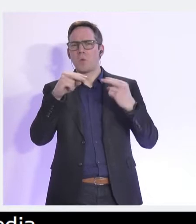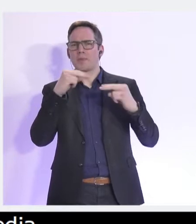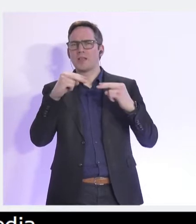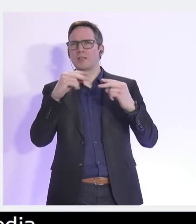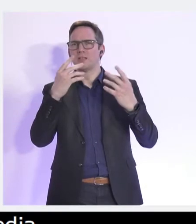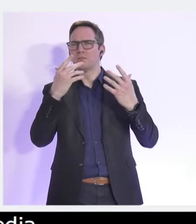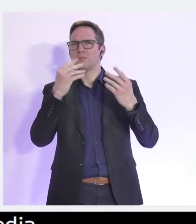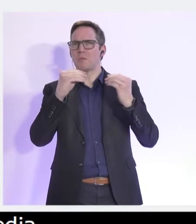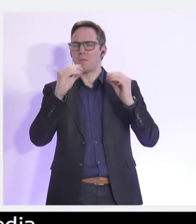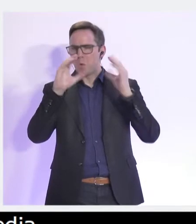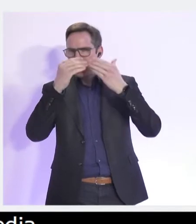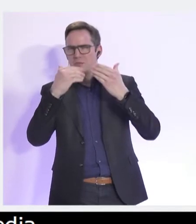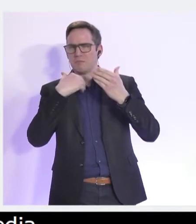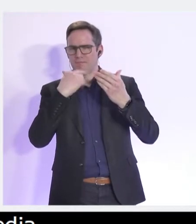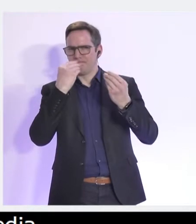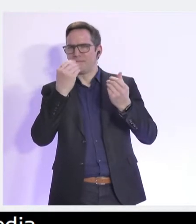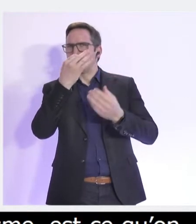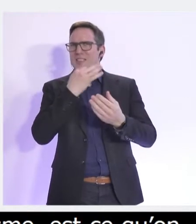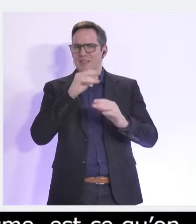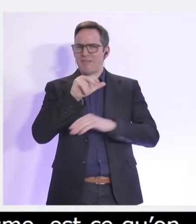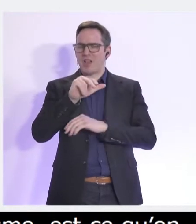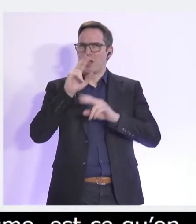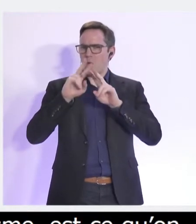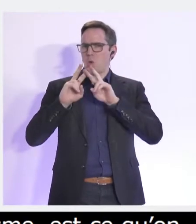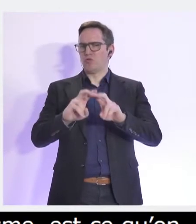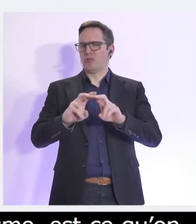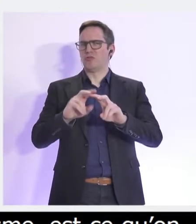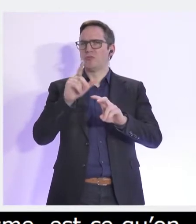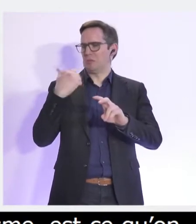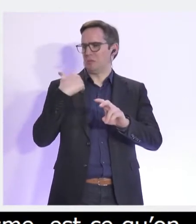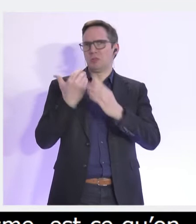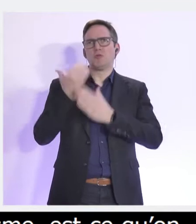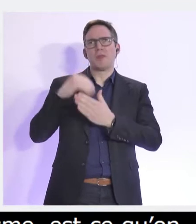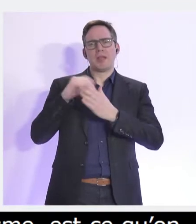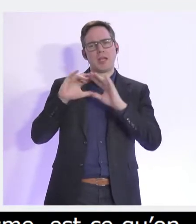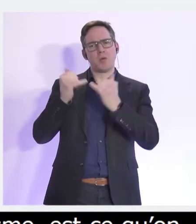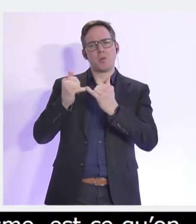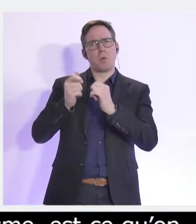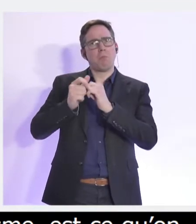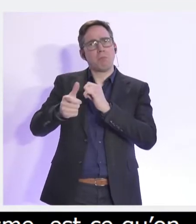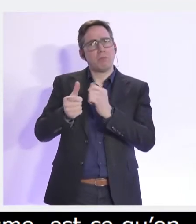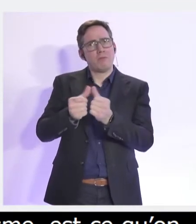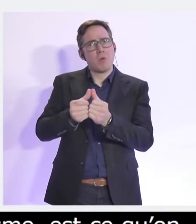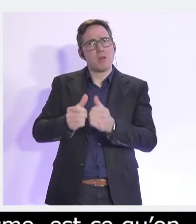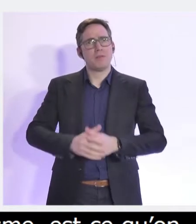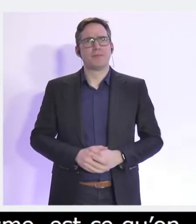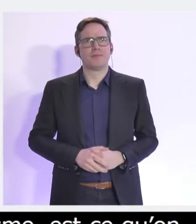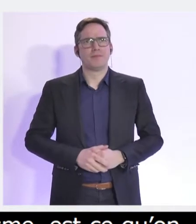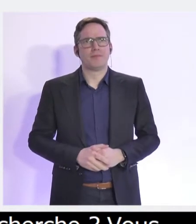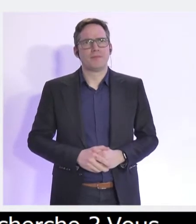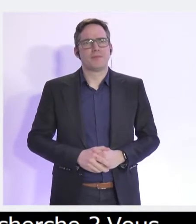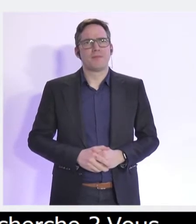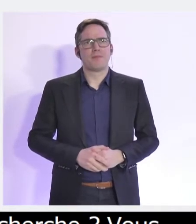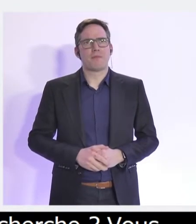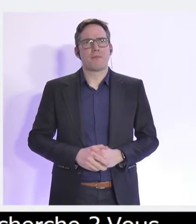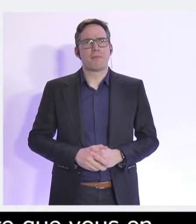when it comes to research? Can you explain the objective of the meeting today and what you expect from that? Well,